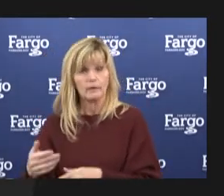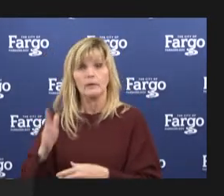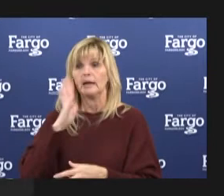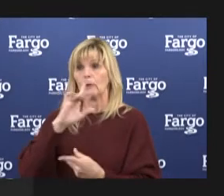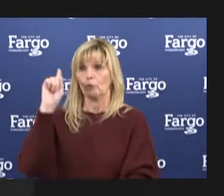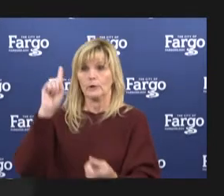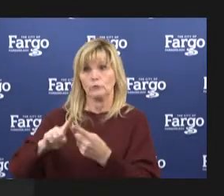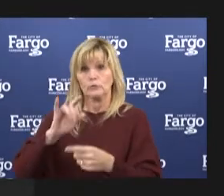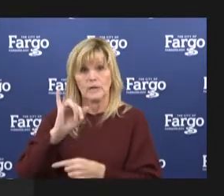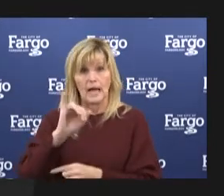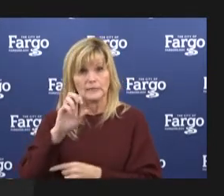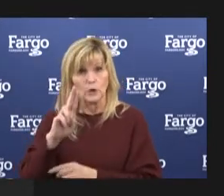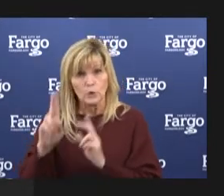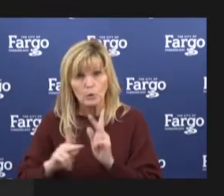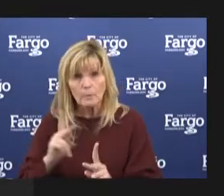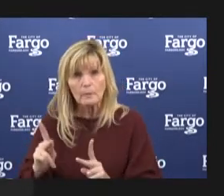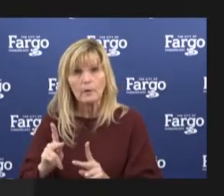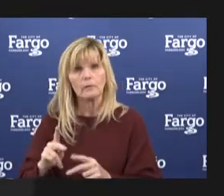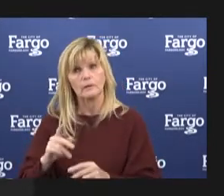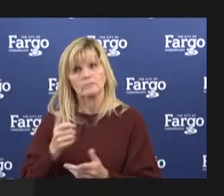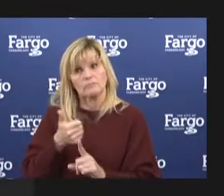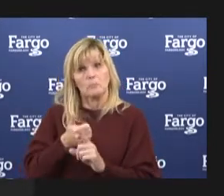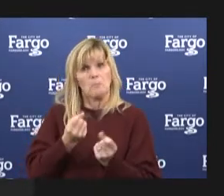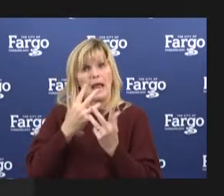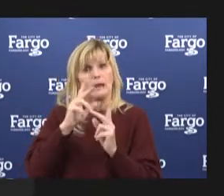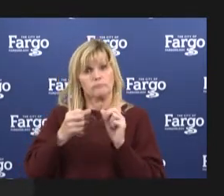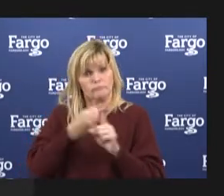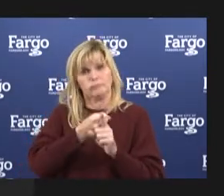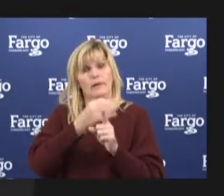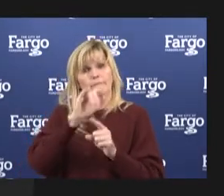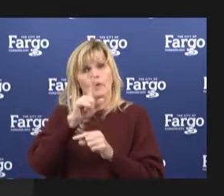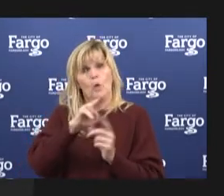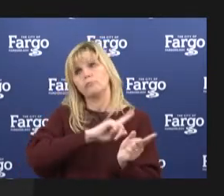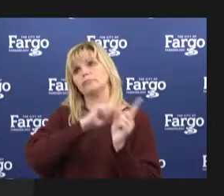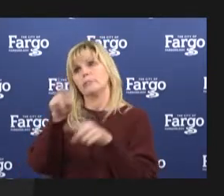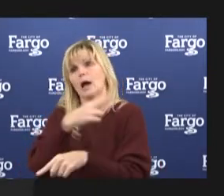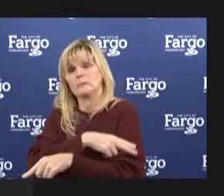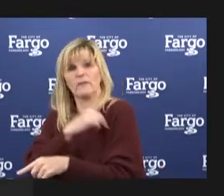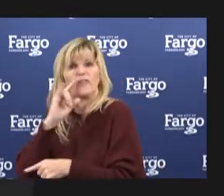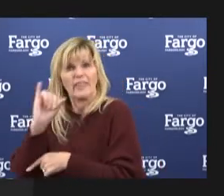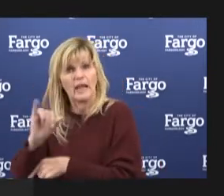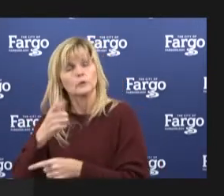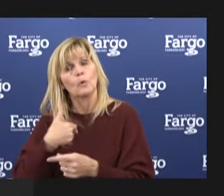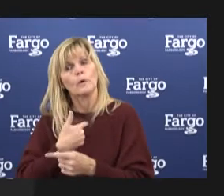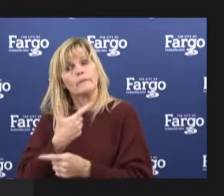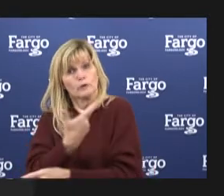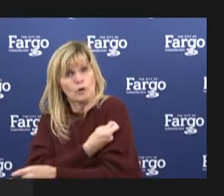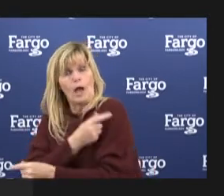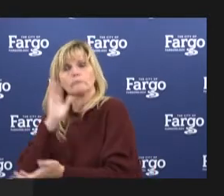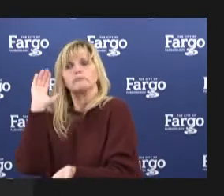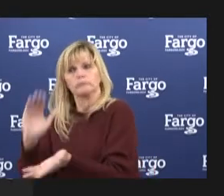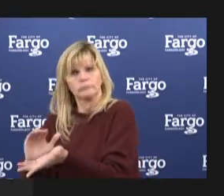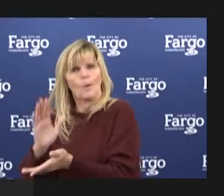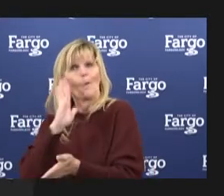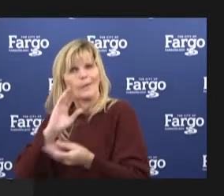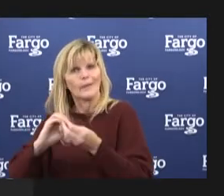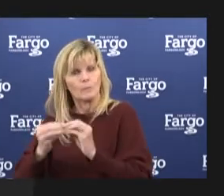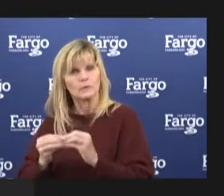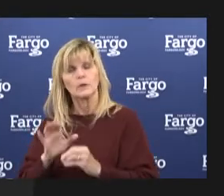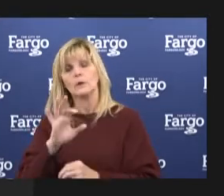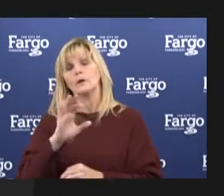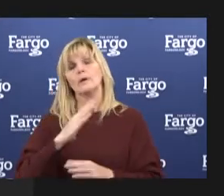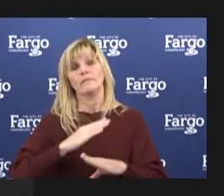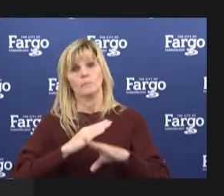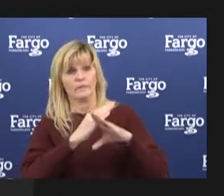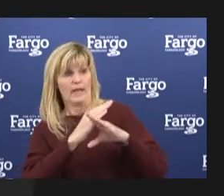ICU admissions and the overall stay for hospitalized flu patients. By getting the flu vaccine, you can